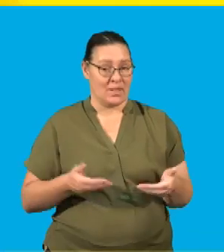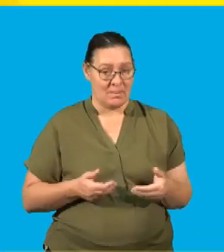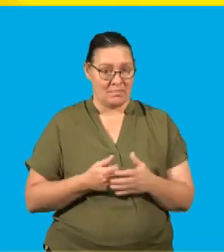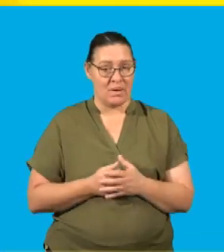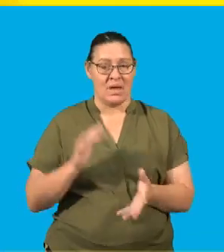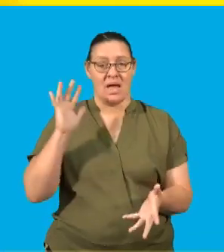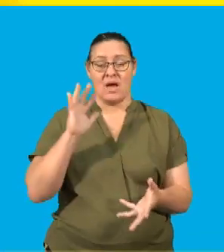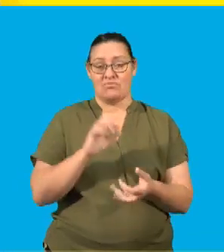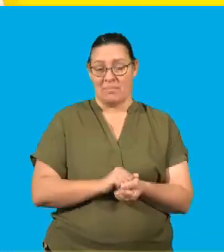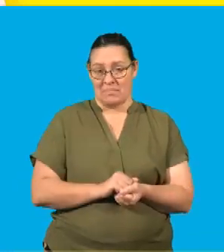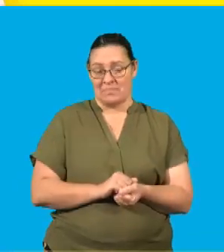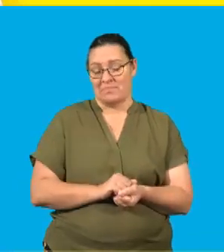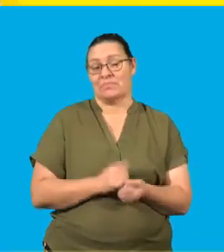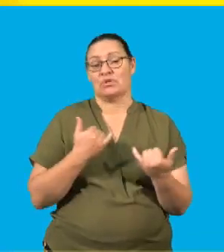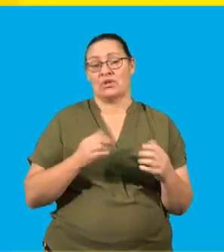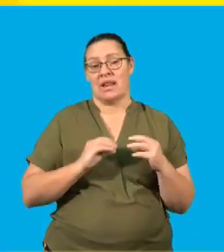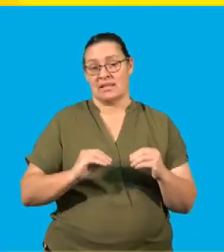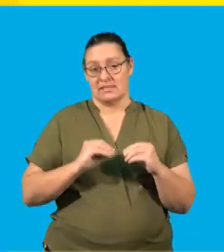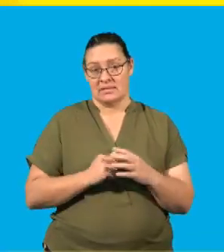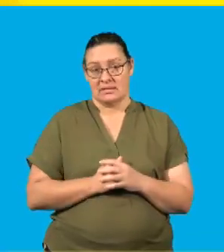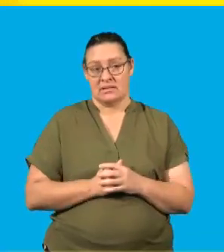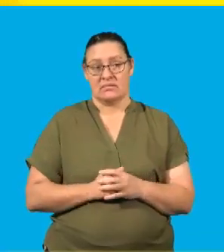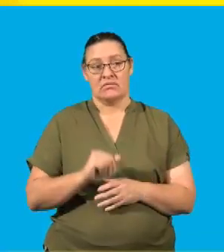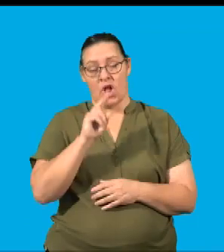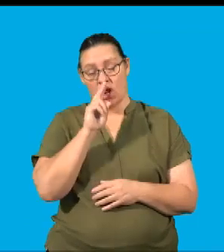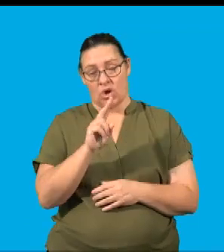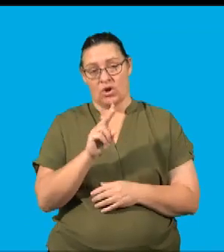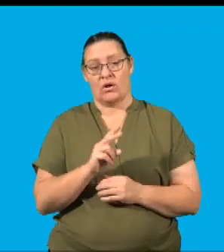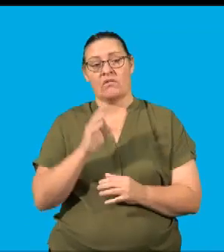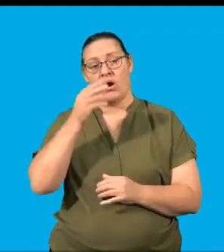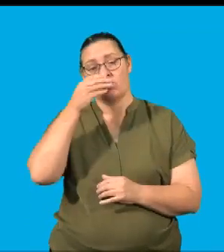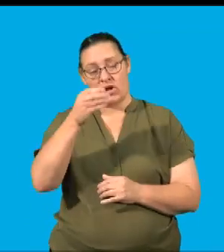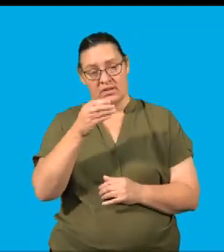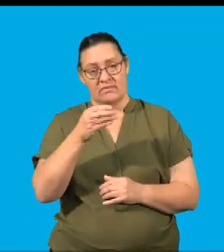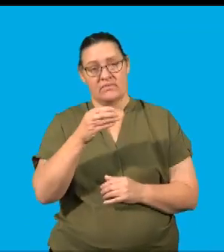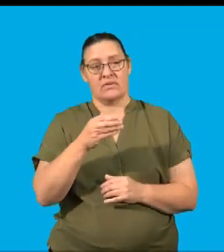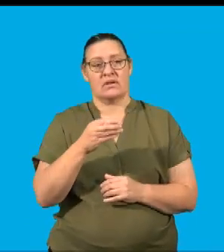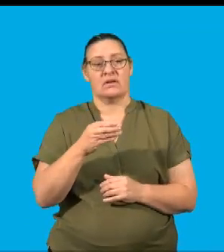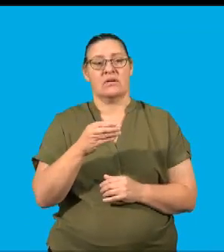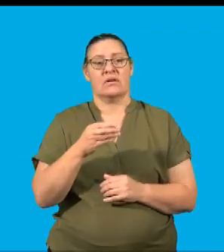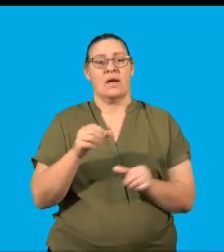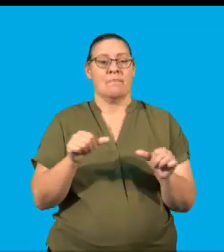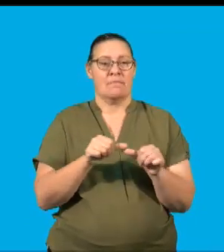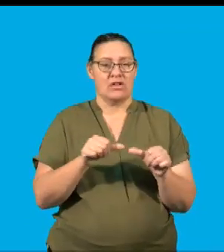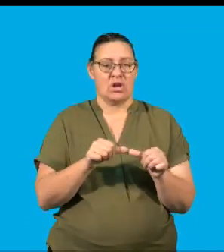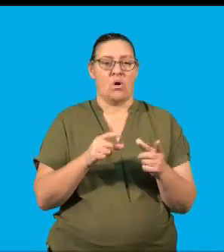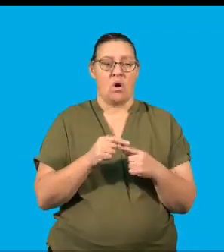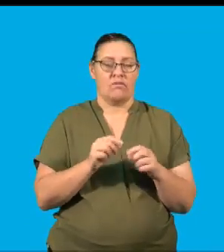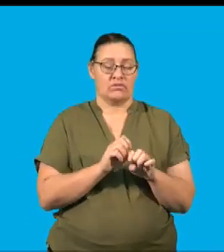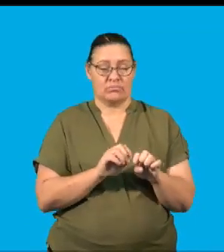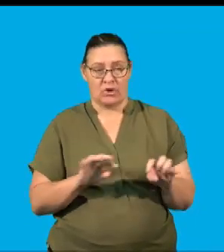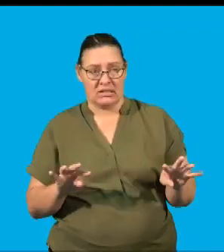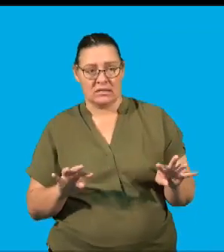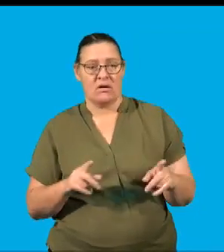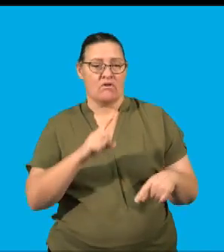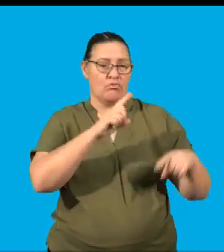Welcome back. Let us wrap up today's lesson. So we looked at the concept of measures of central tendency